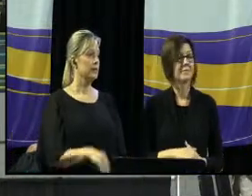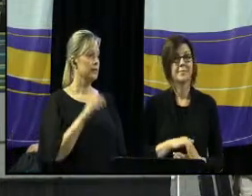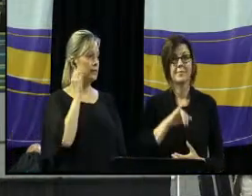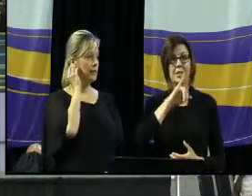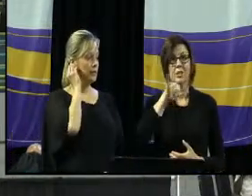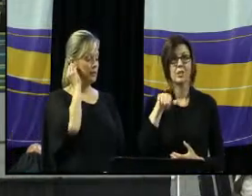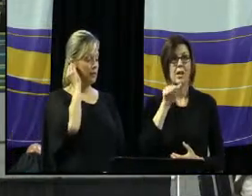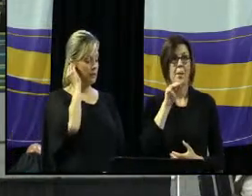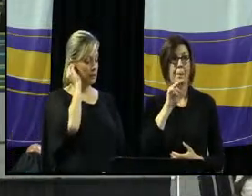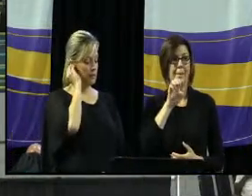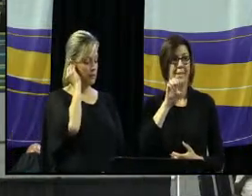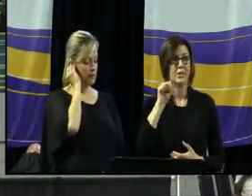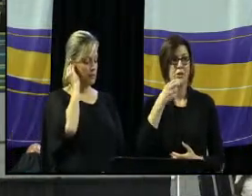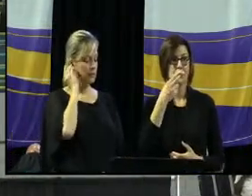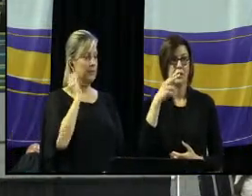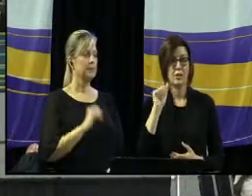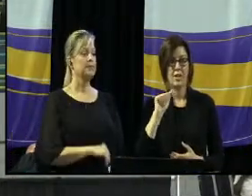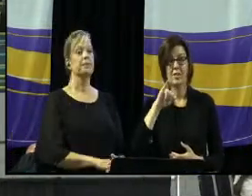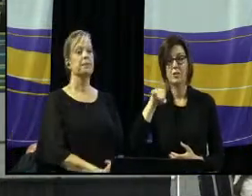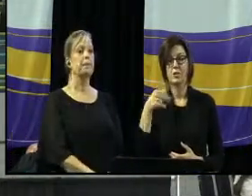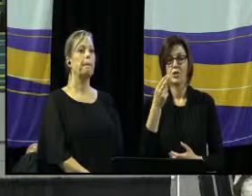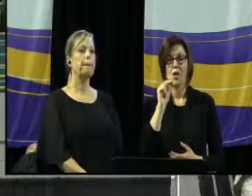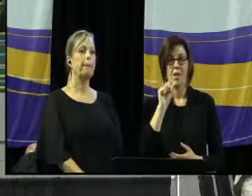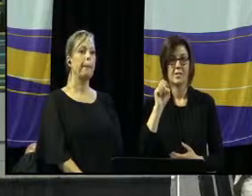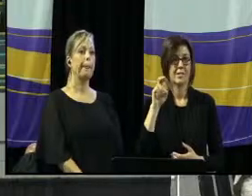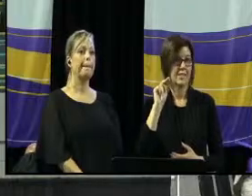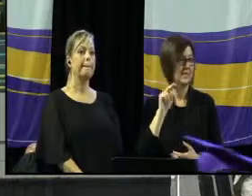Jamisha Kiera Johnson.